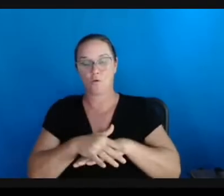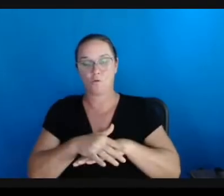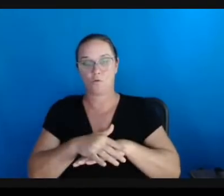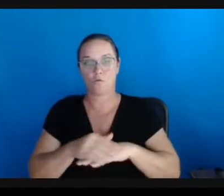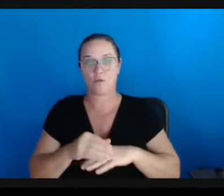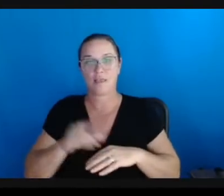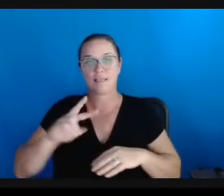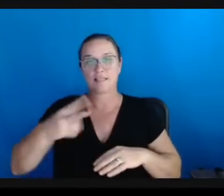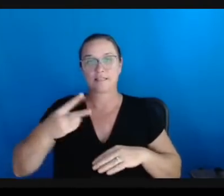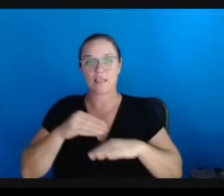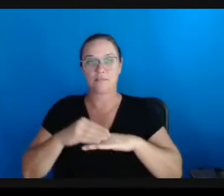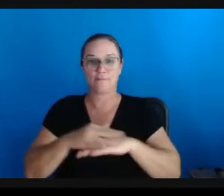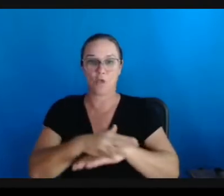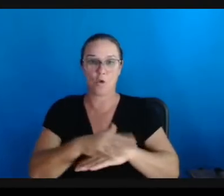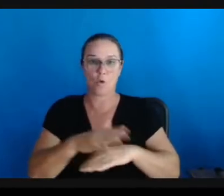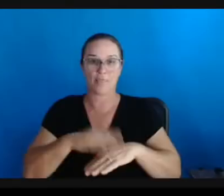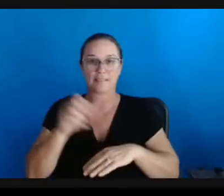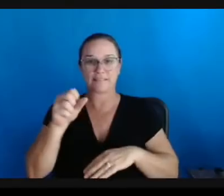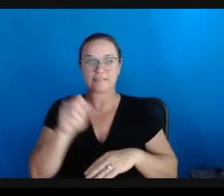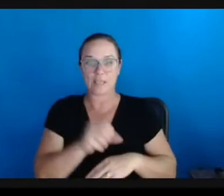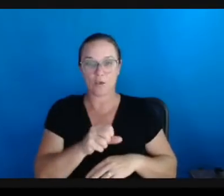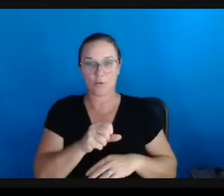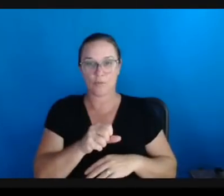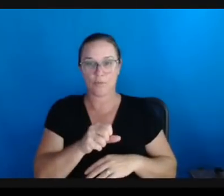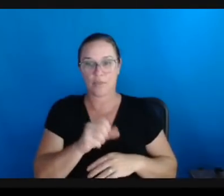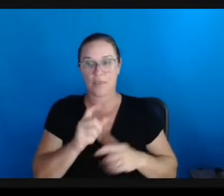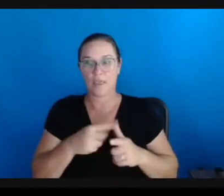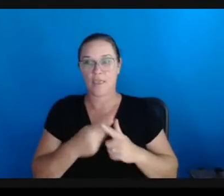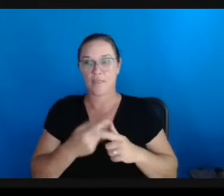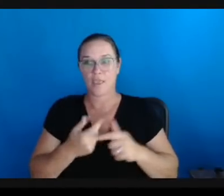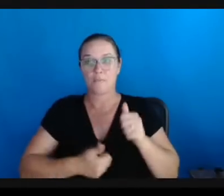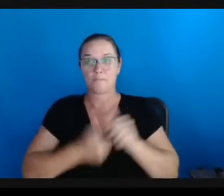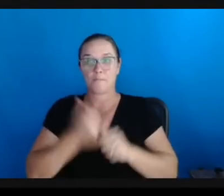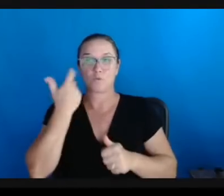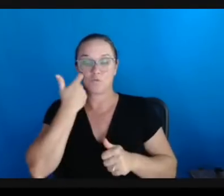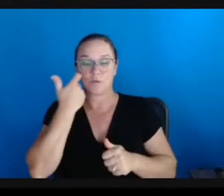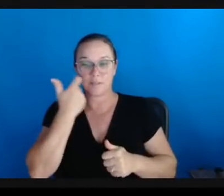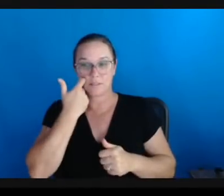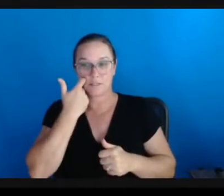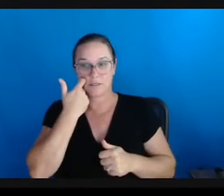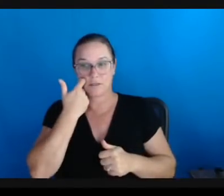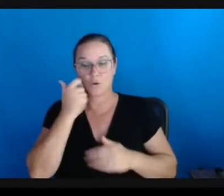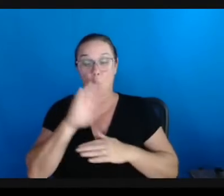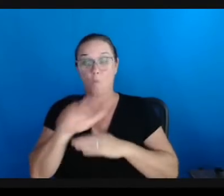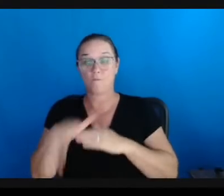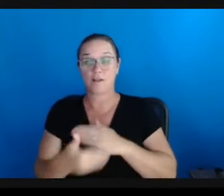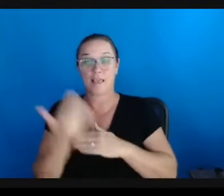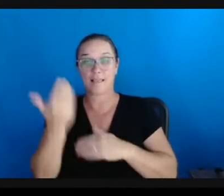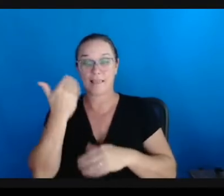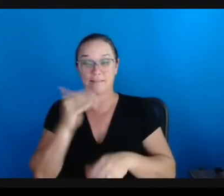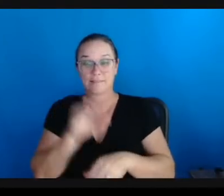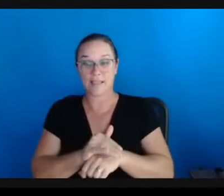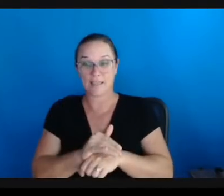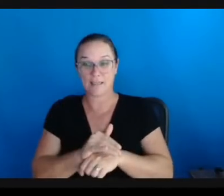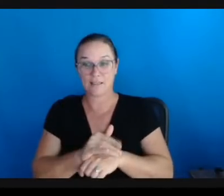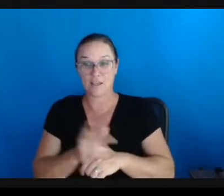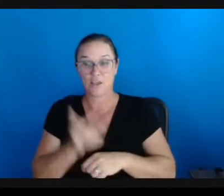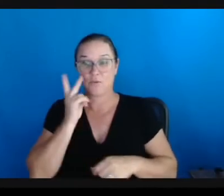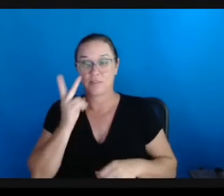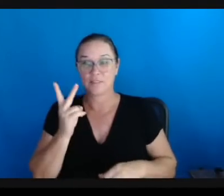Second flow to the south here, that was episode 20, this last one. And then most recently, just overnight last night, we